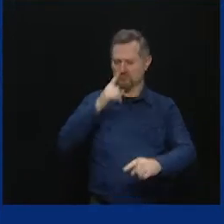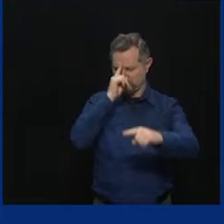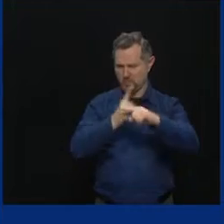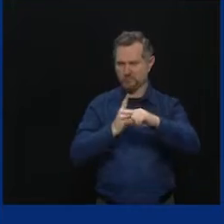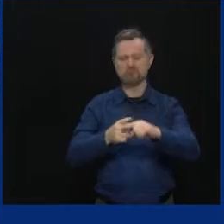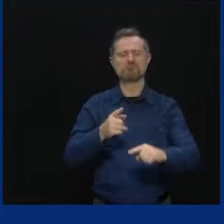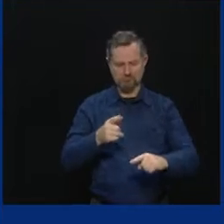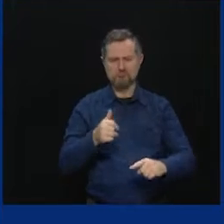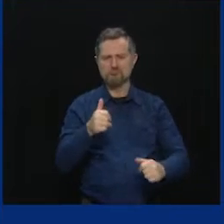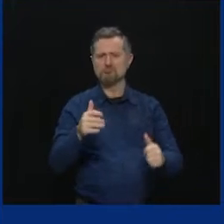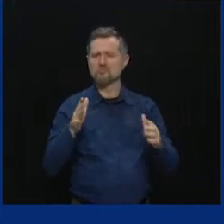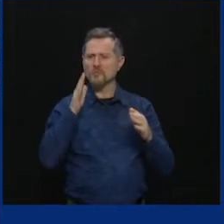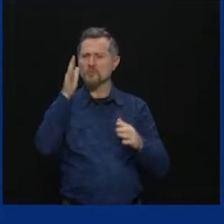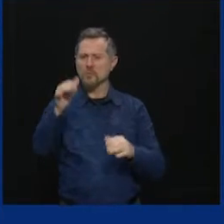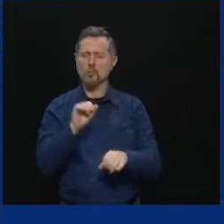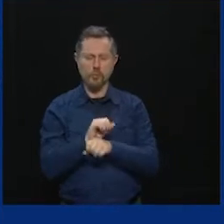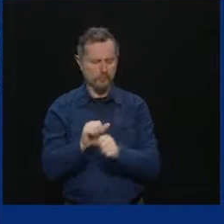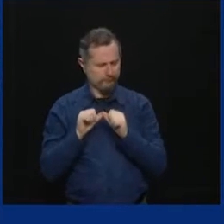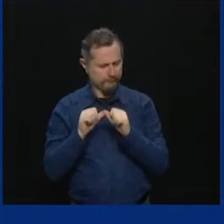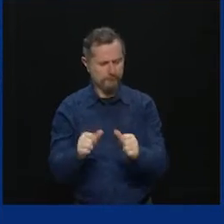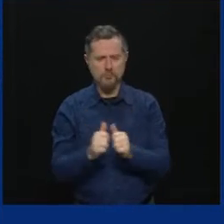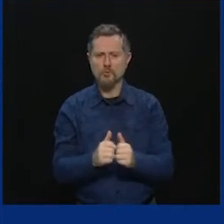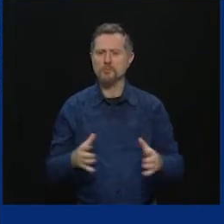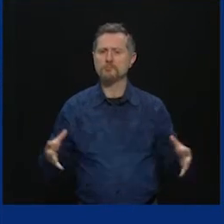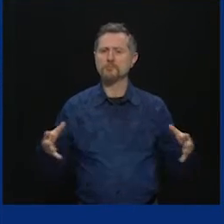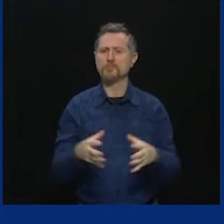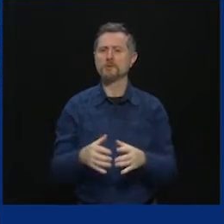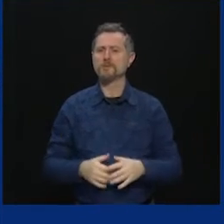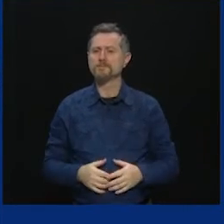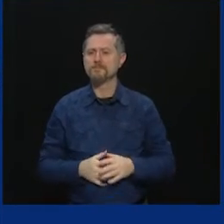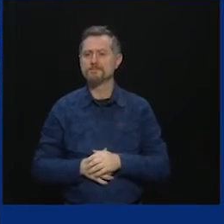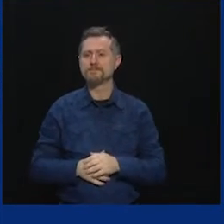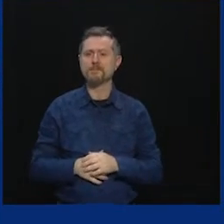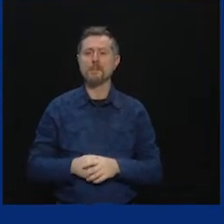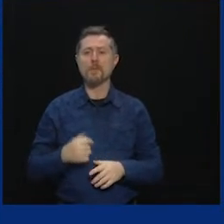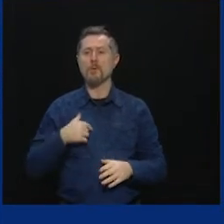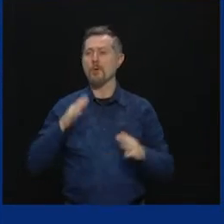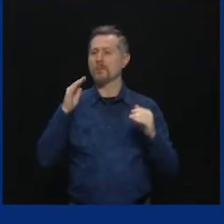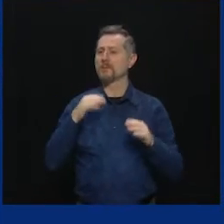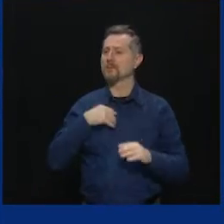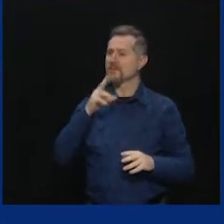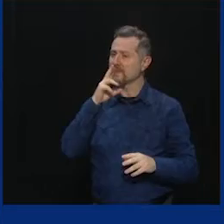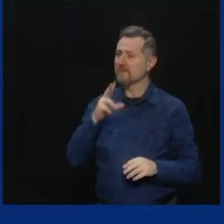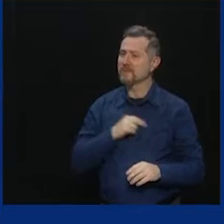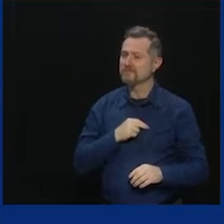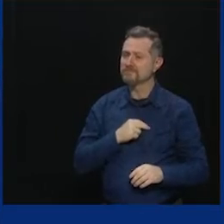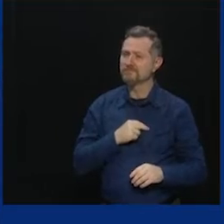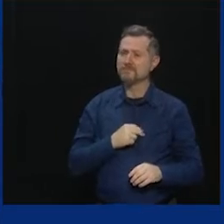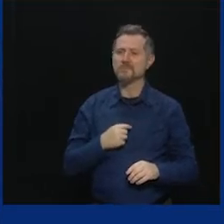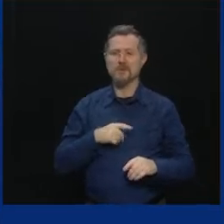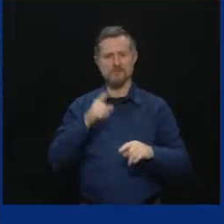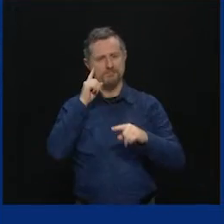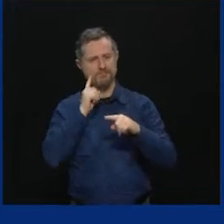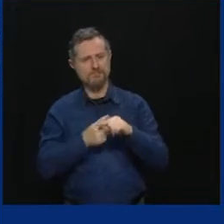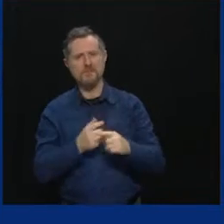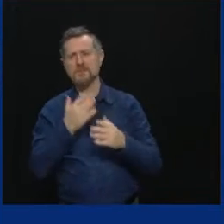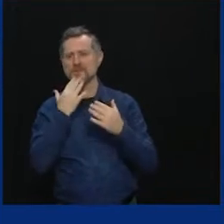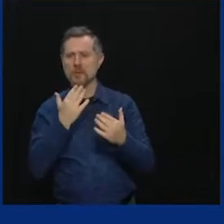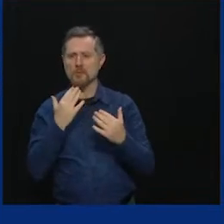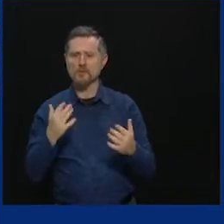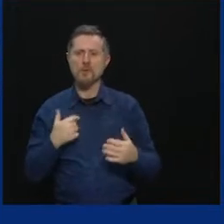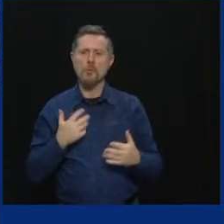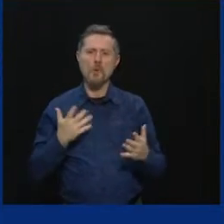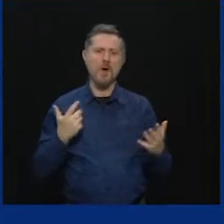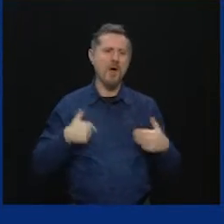work together, and as we end, have a wonderful Thanksgiving. Let's be thankful for what we have, and let